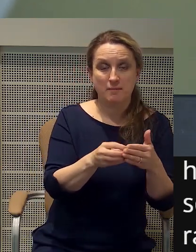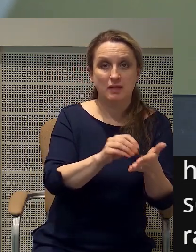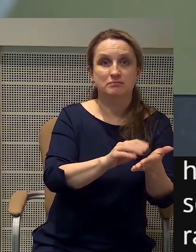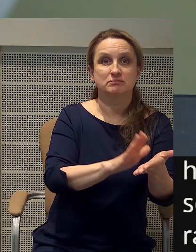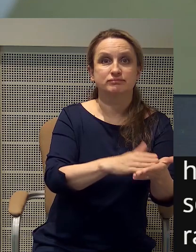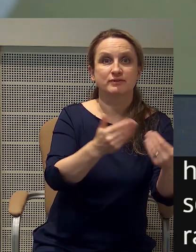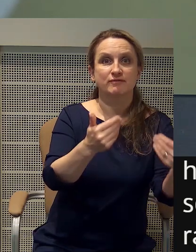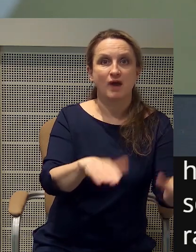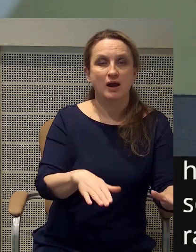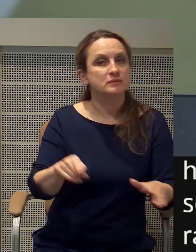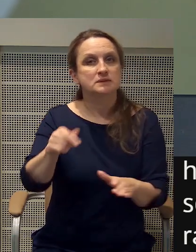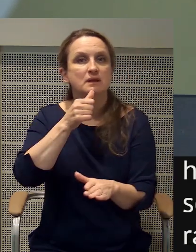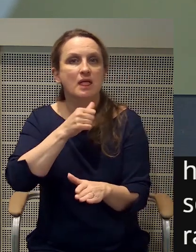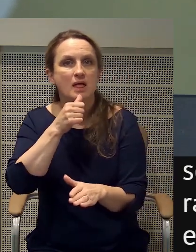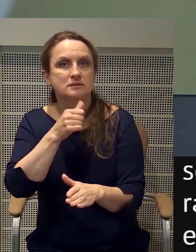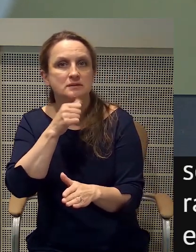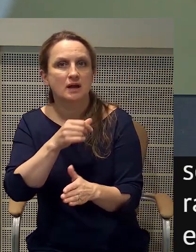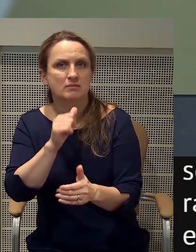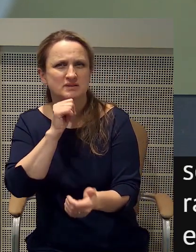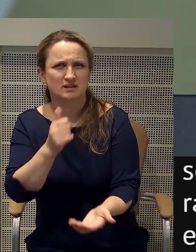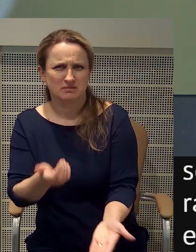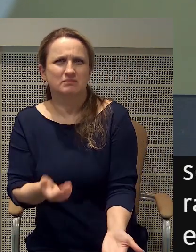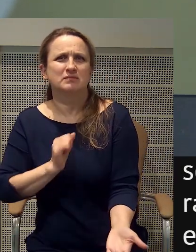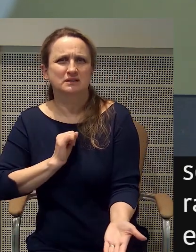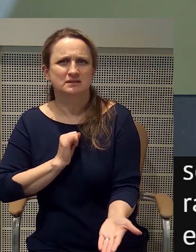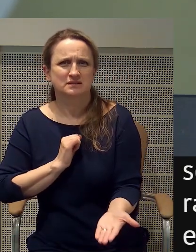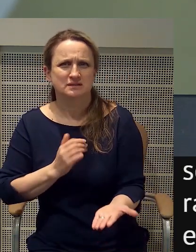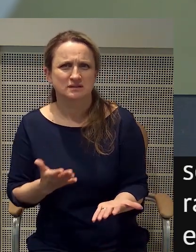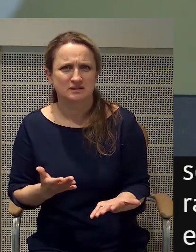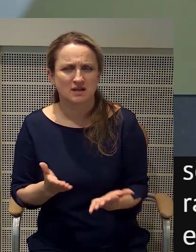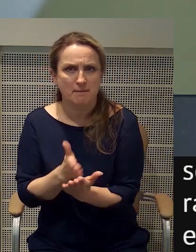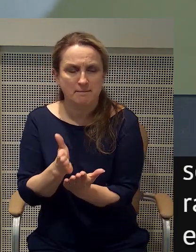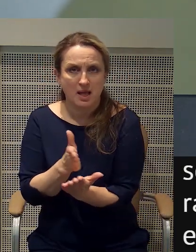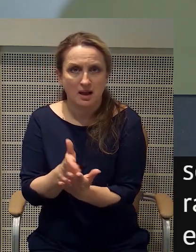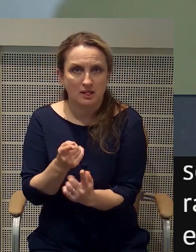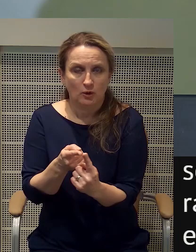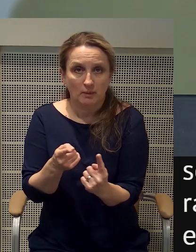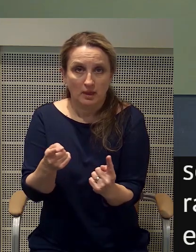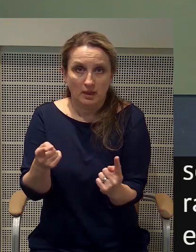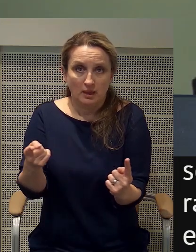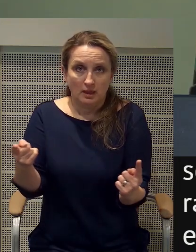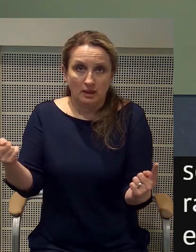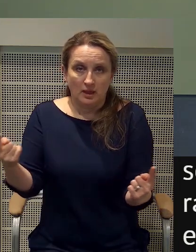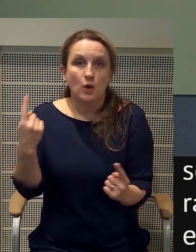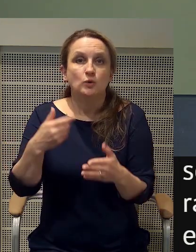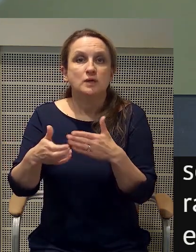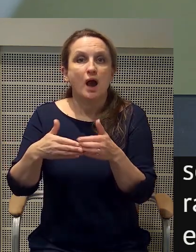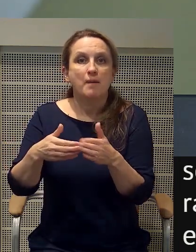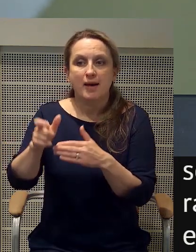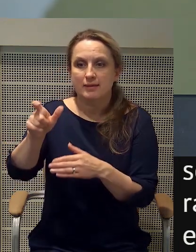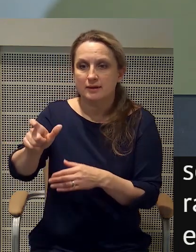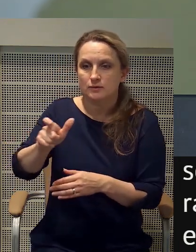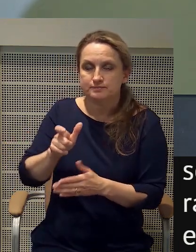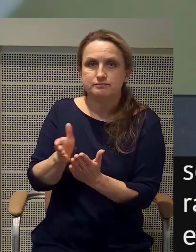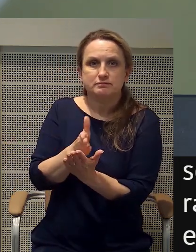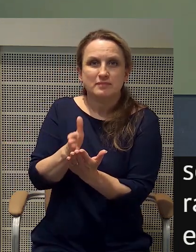because the EMA has given their recommendation already.